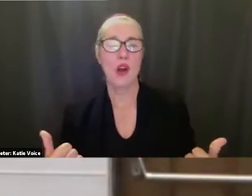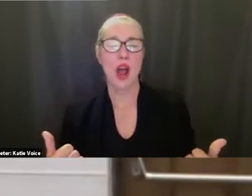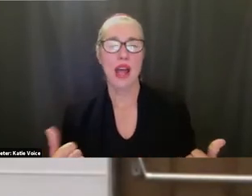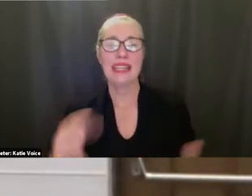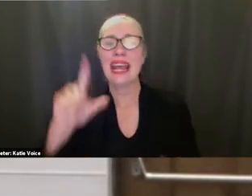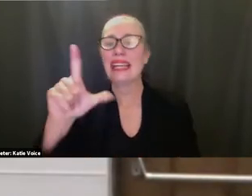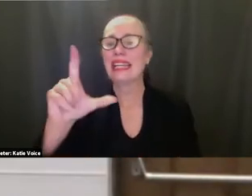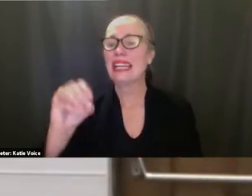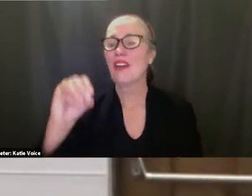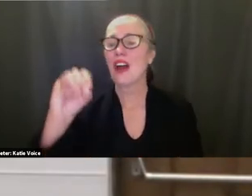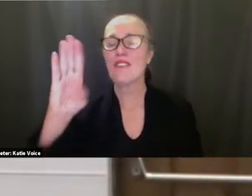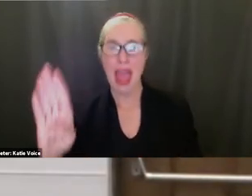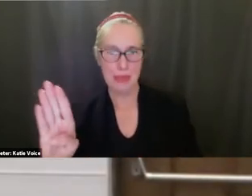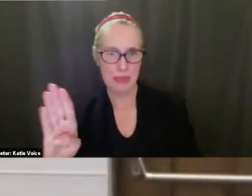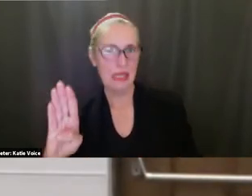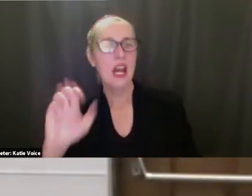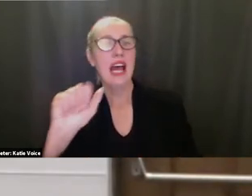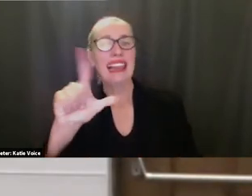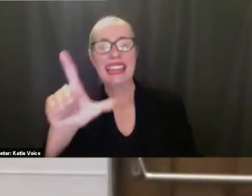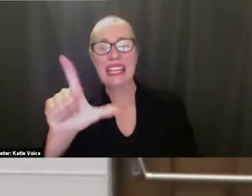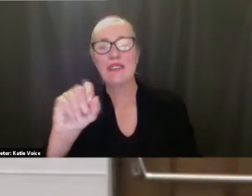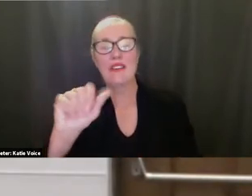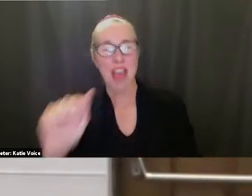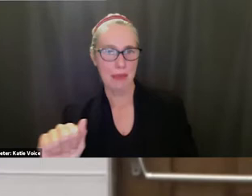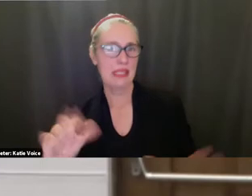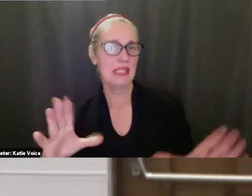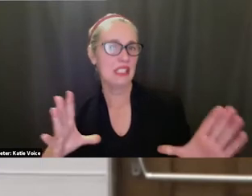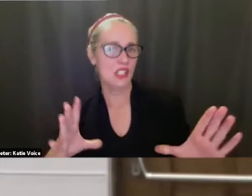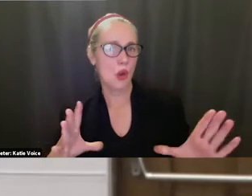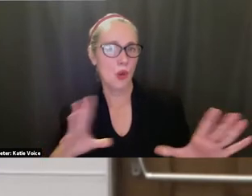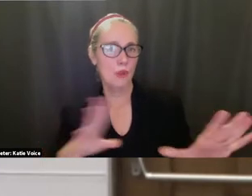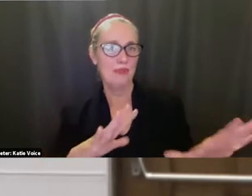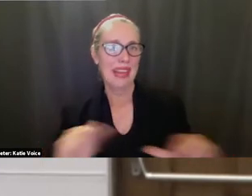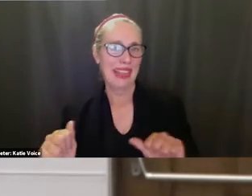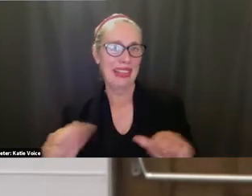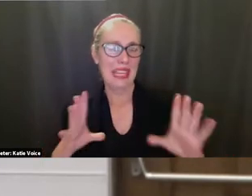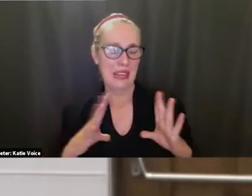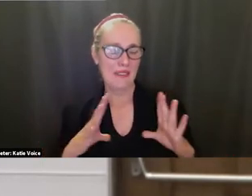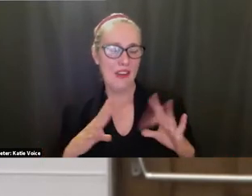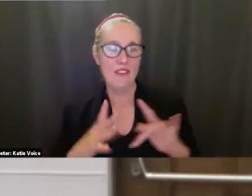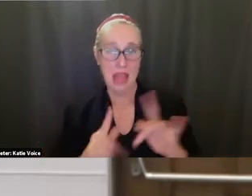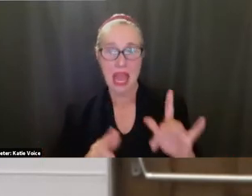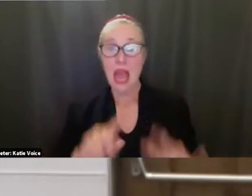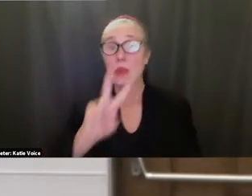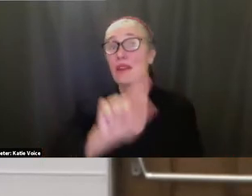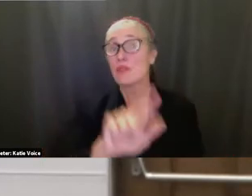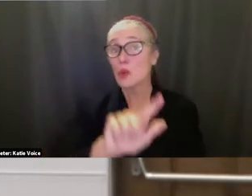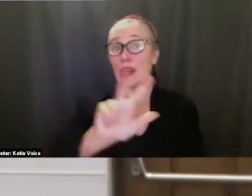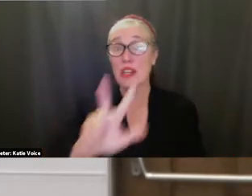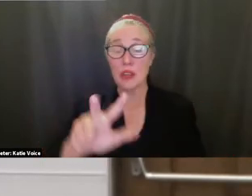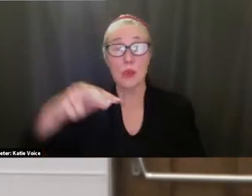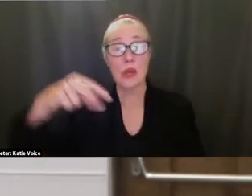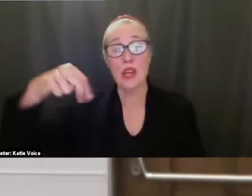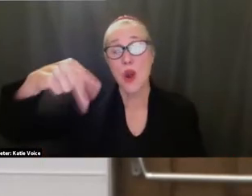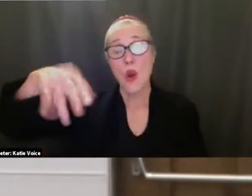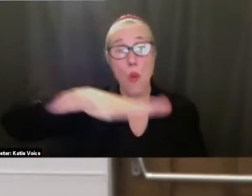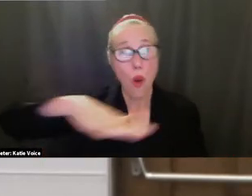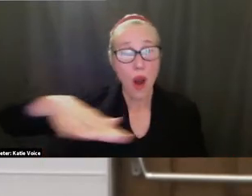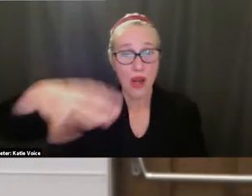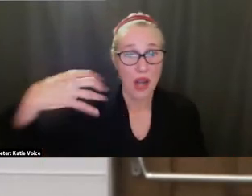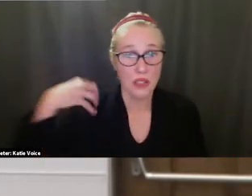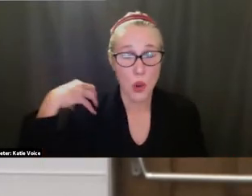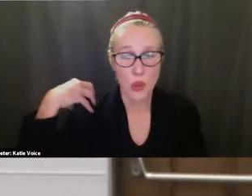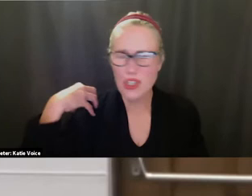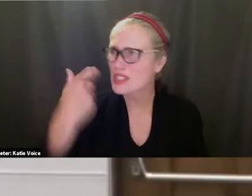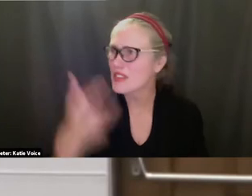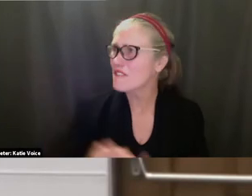non-responses as well um we also have 23 walk-on coaches out of 100 and i think it was